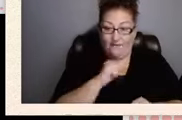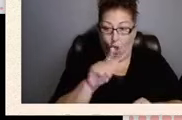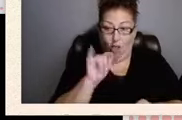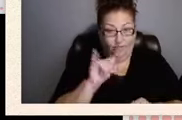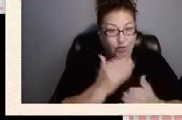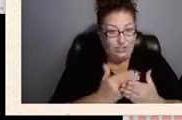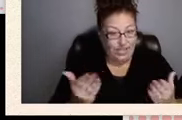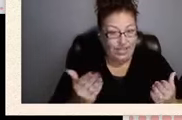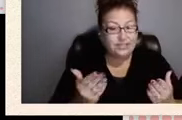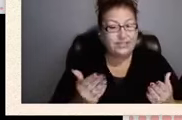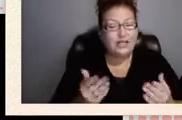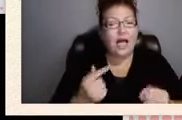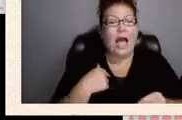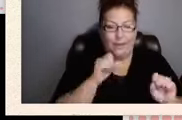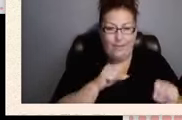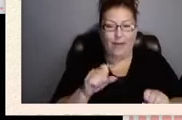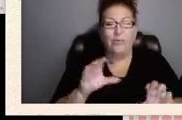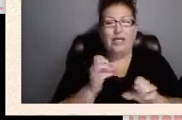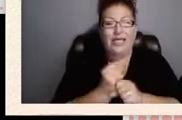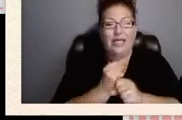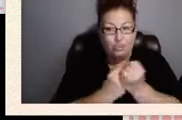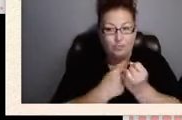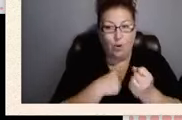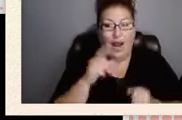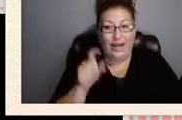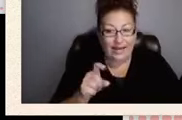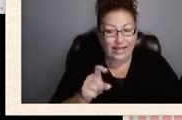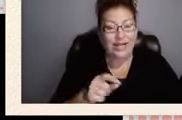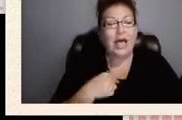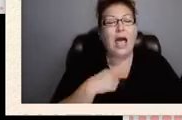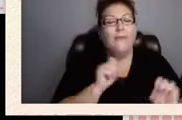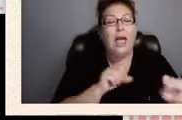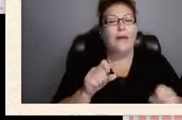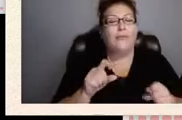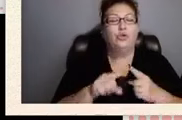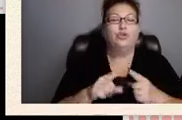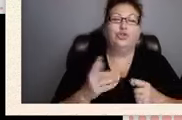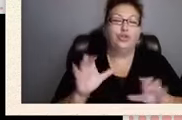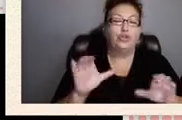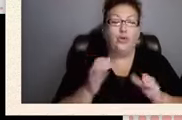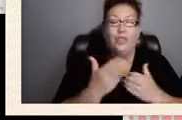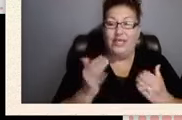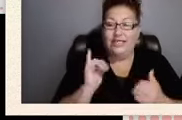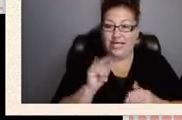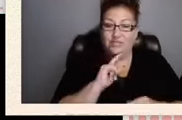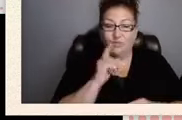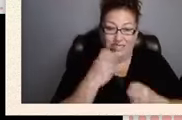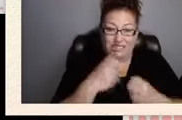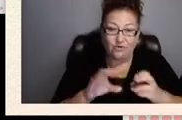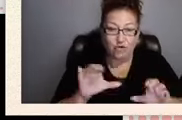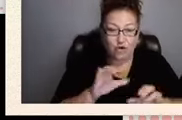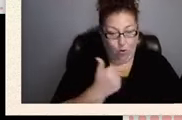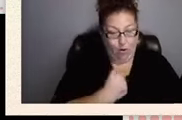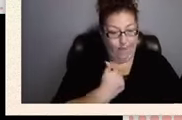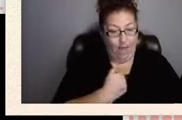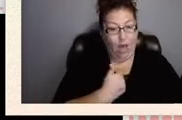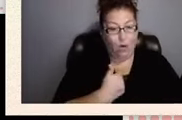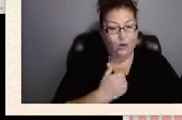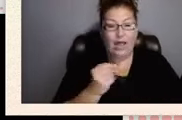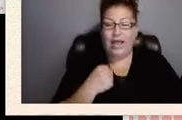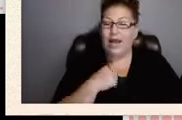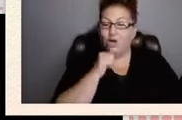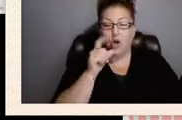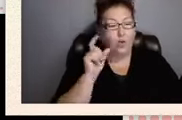I'm able to get the support that I need. I'm able to do the things that are difficult to do on my own, and I don't need